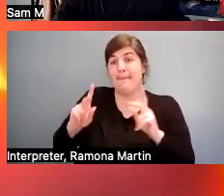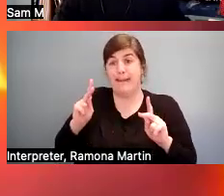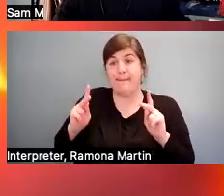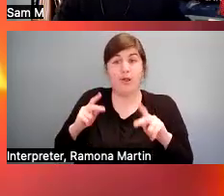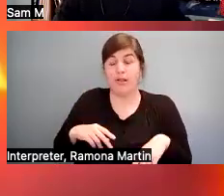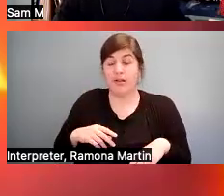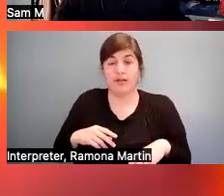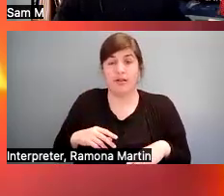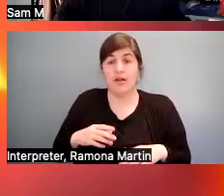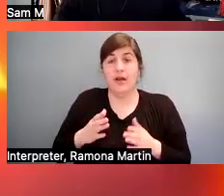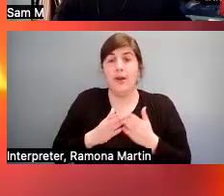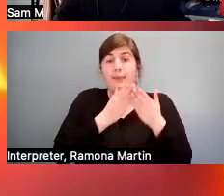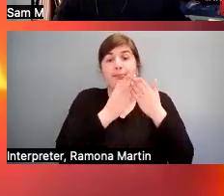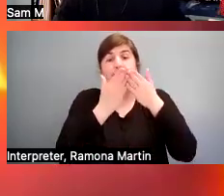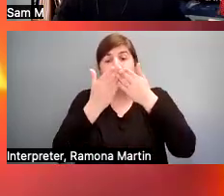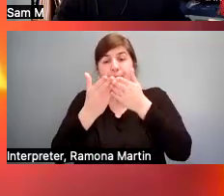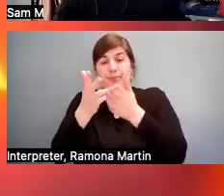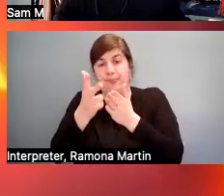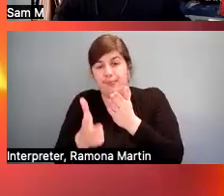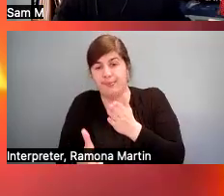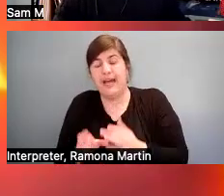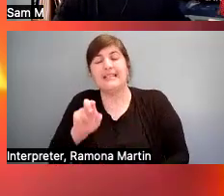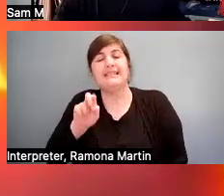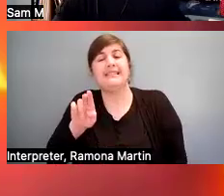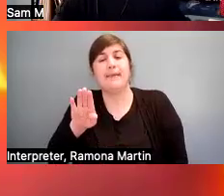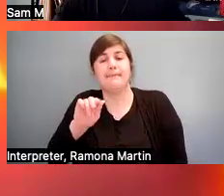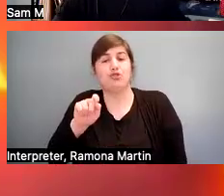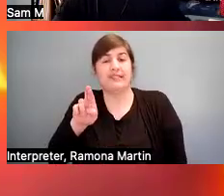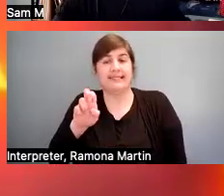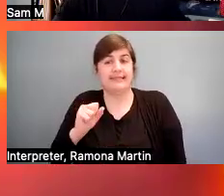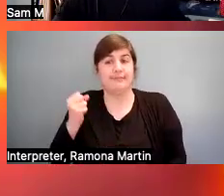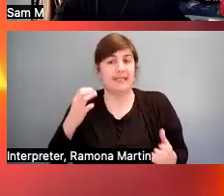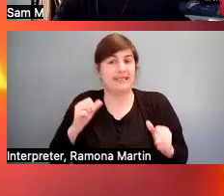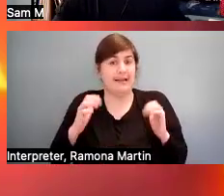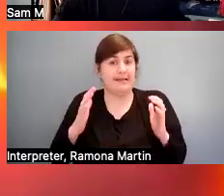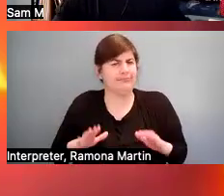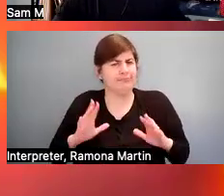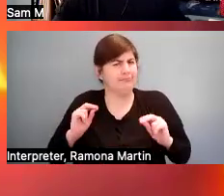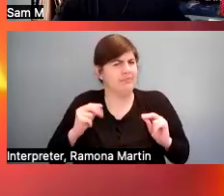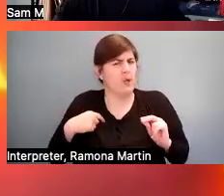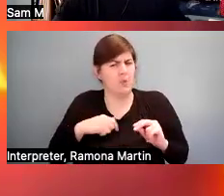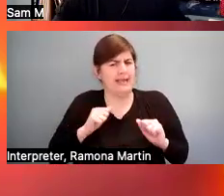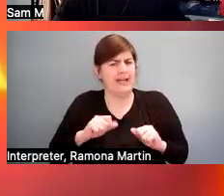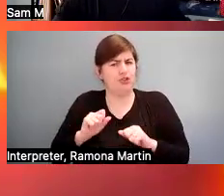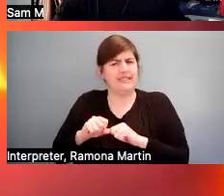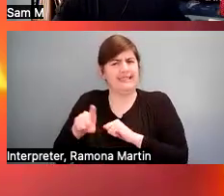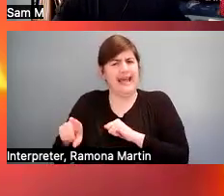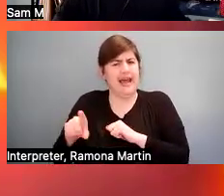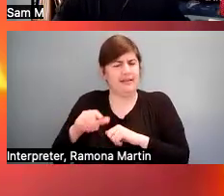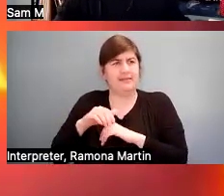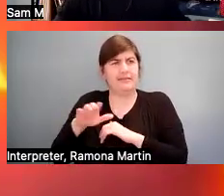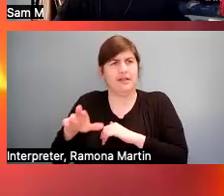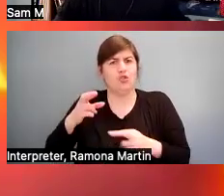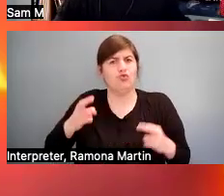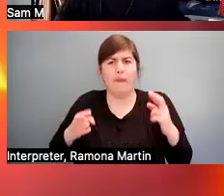in submarines down to the bottom of the ocean, whereas a lot of the scientists are like, we can actually get everything done just by sending a robot. Like we don't have to send a